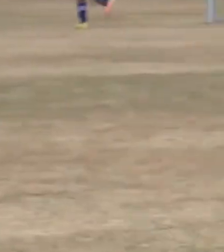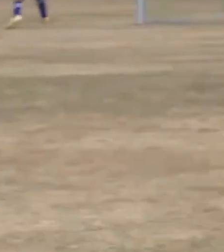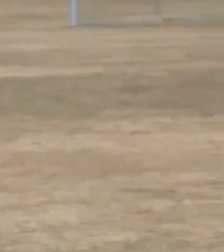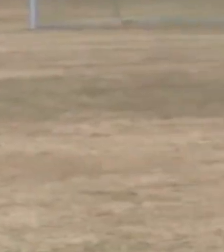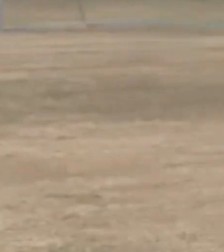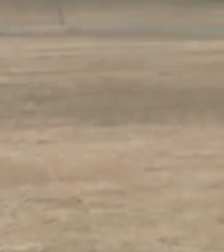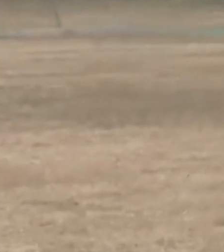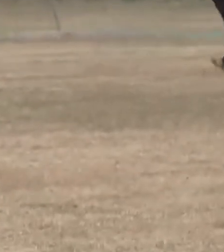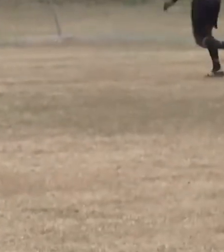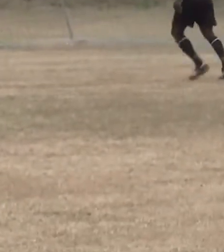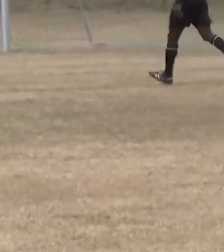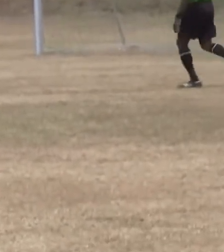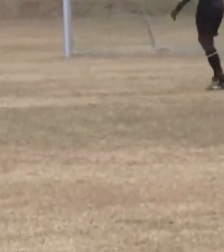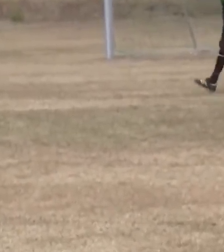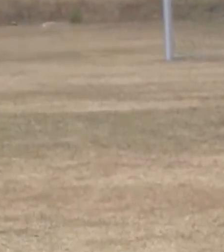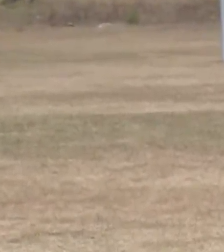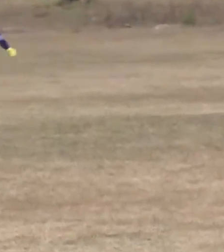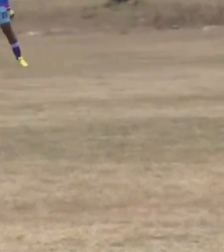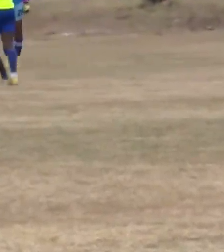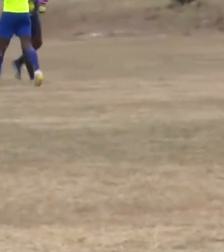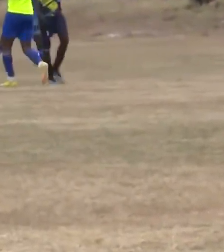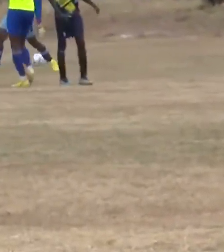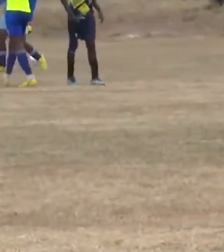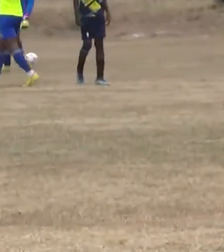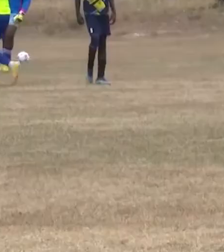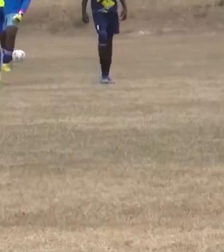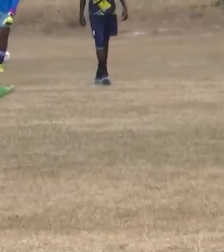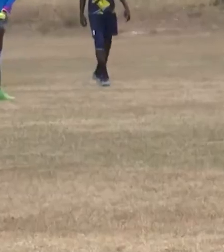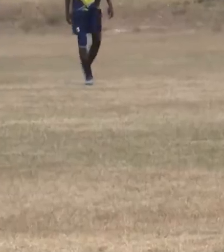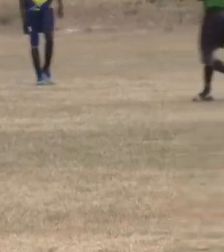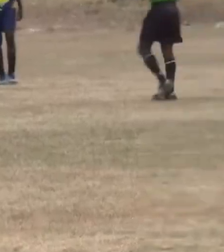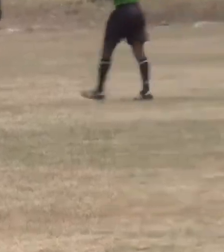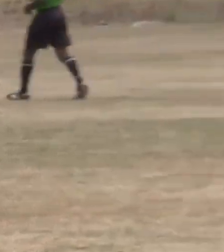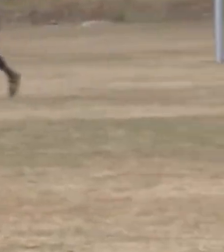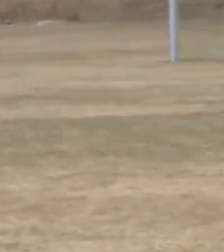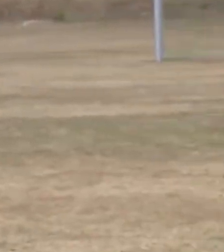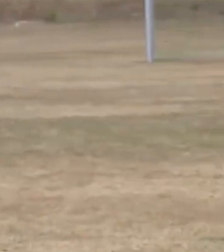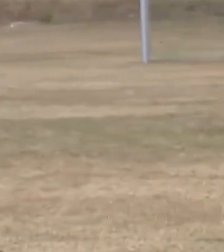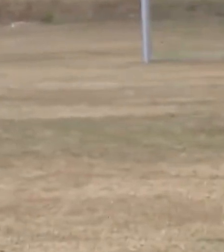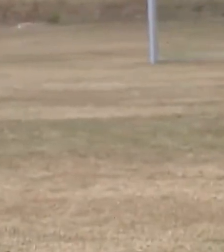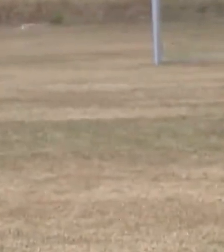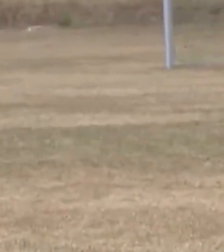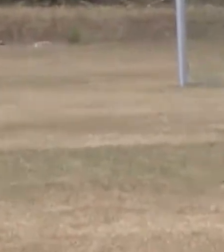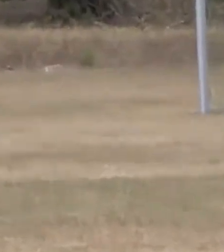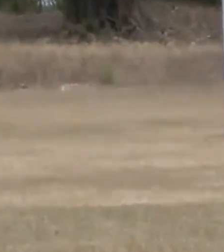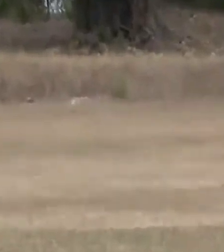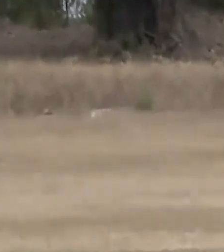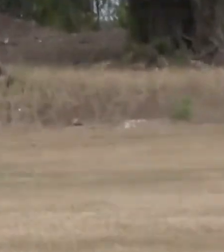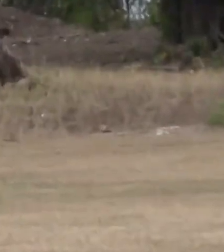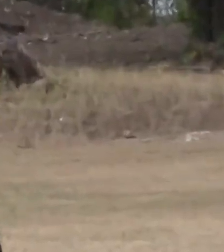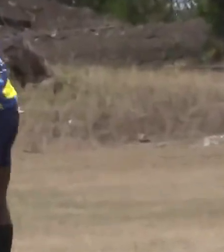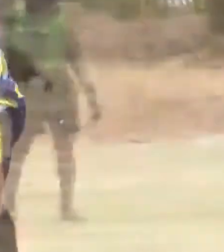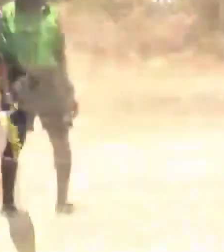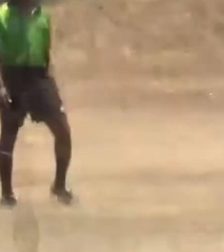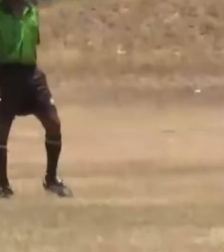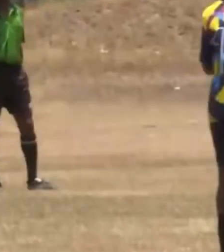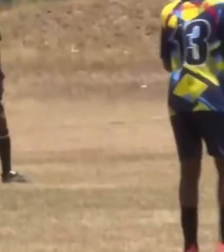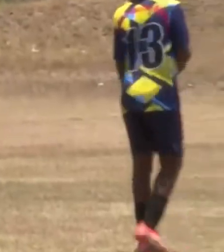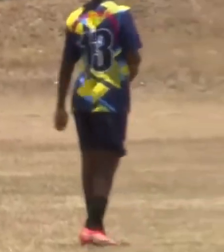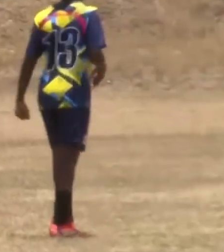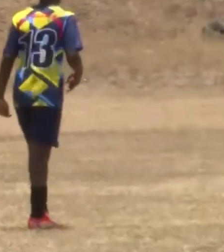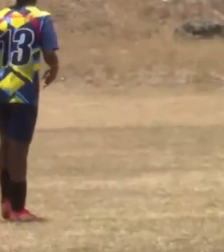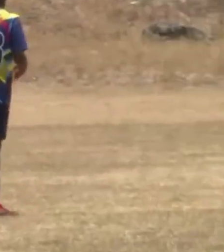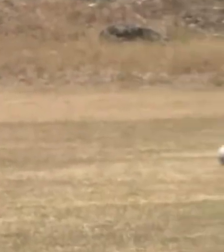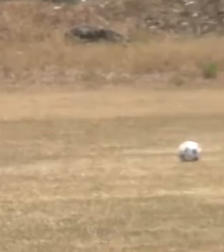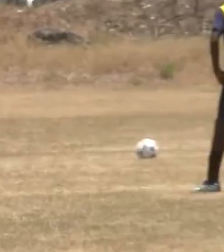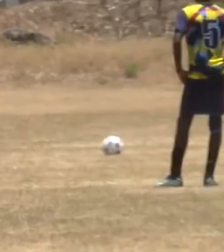this play, much to the disagreement of the BSA team, and one of them received a yellow card for his approach to the ref. Diego